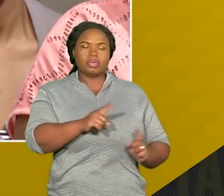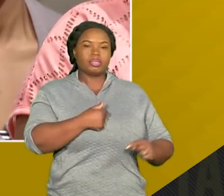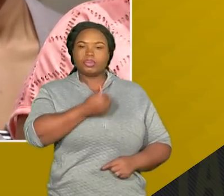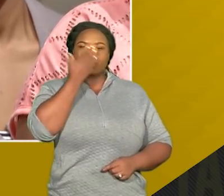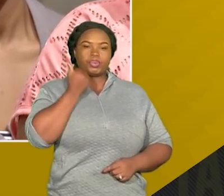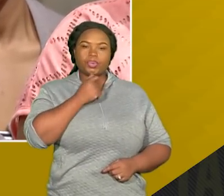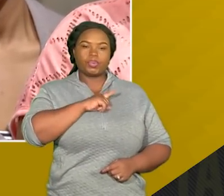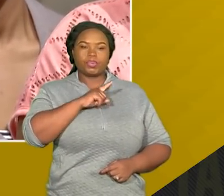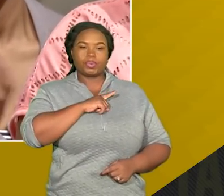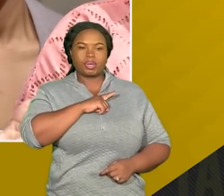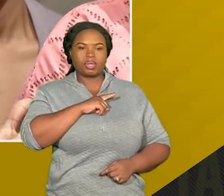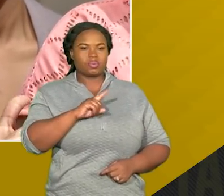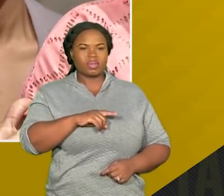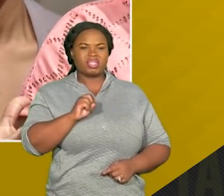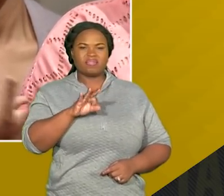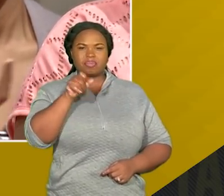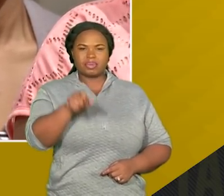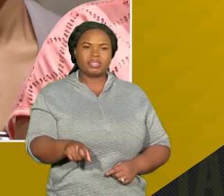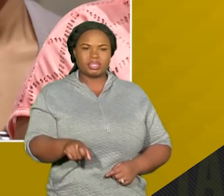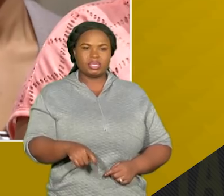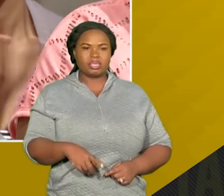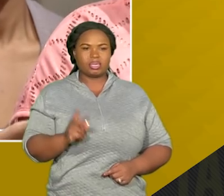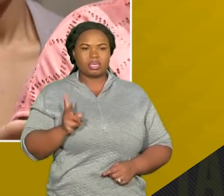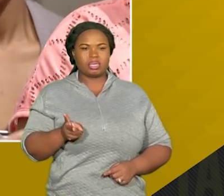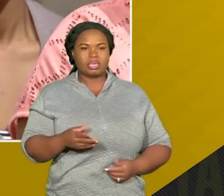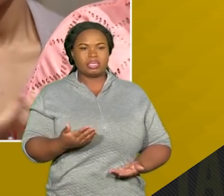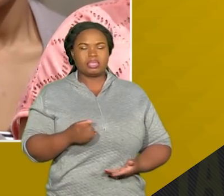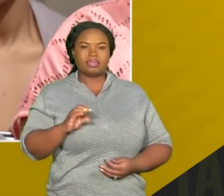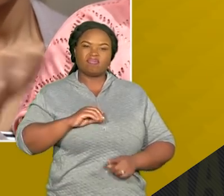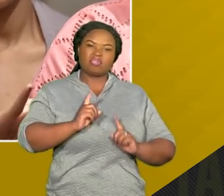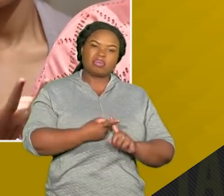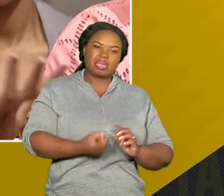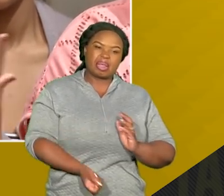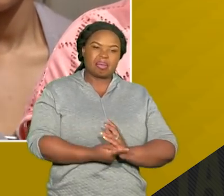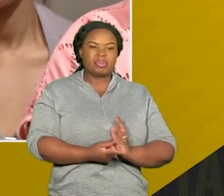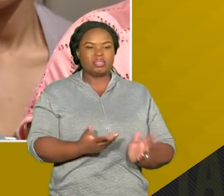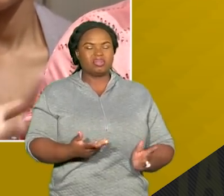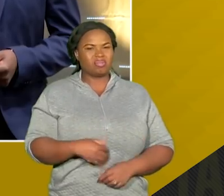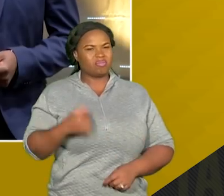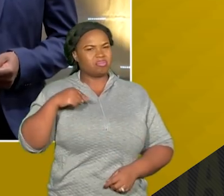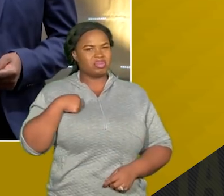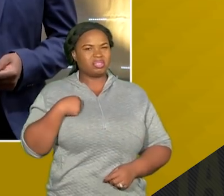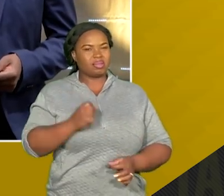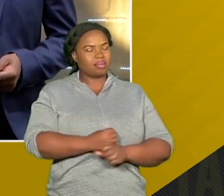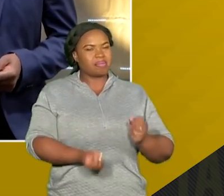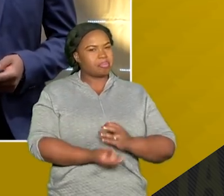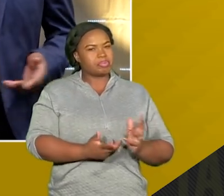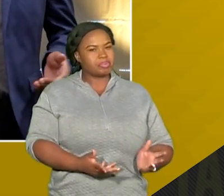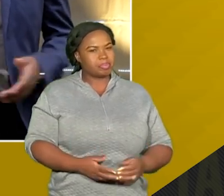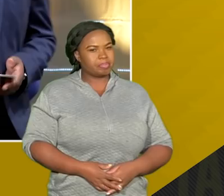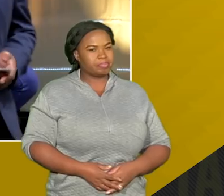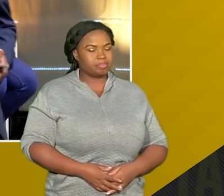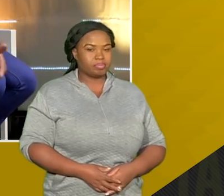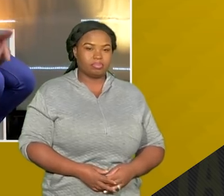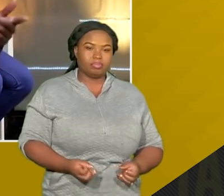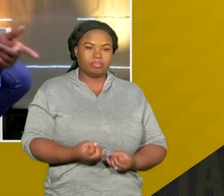gazelin. Because, like, umdone gazelin, maybe you have an accident, something like that. So, mna, like, can't be kakoenze again, dokum.